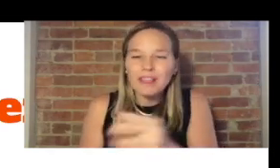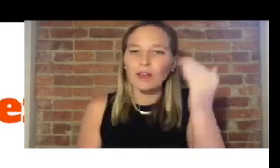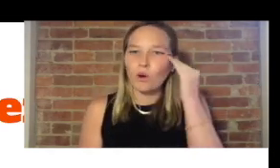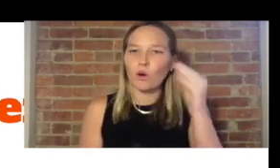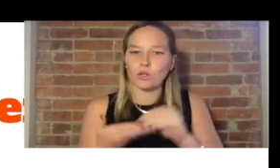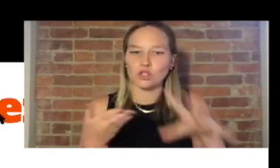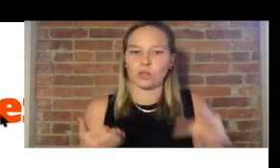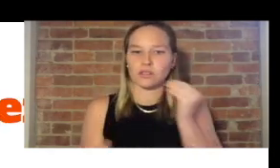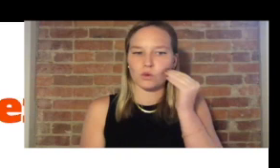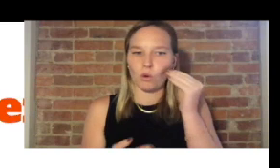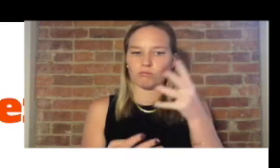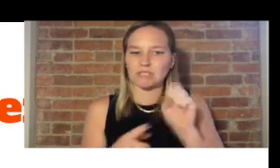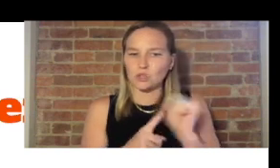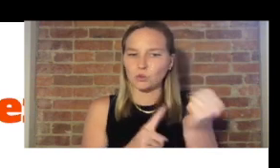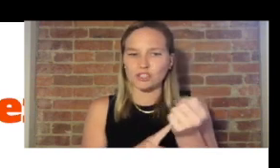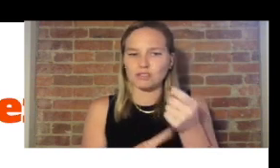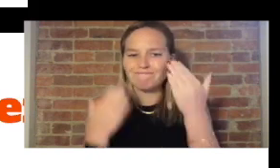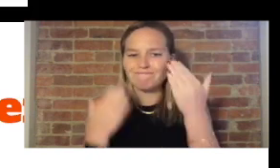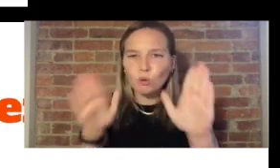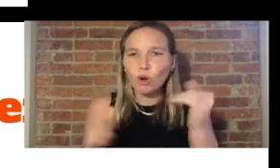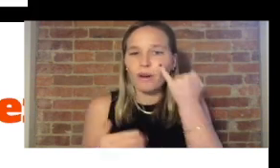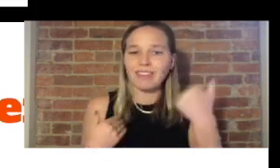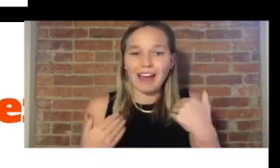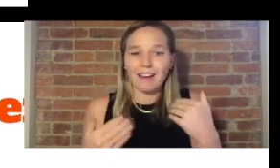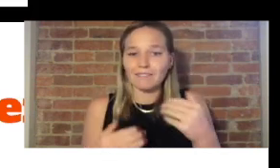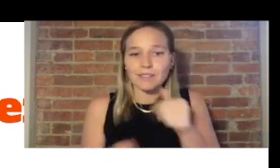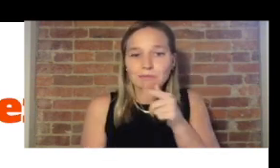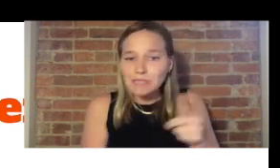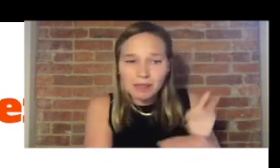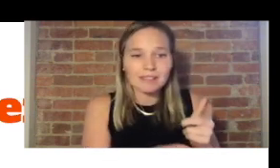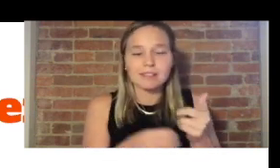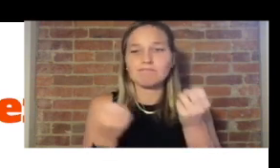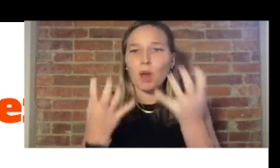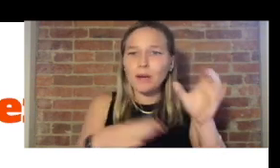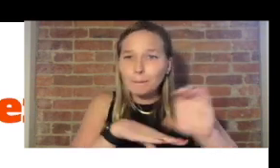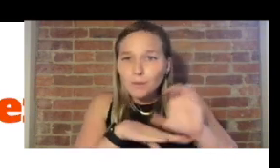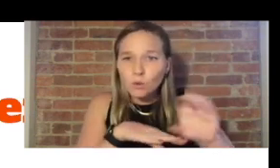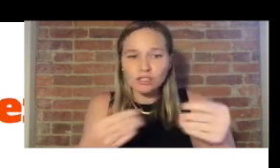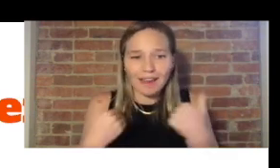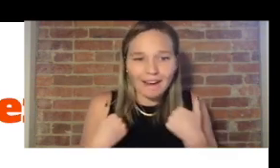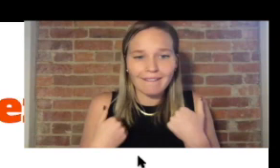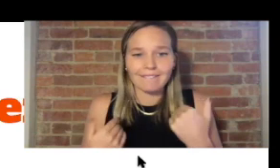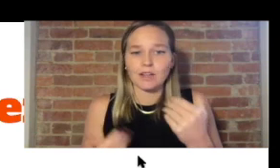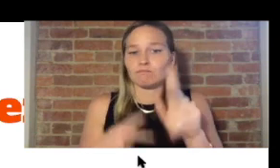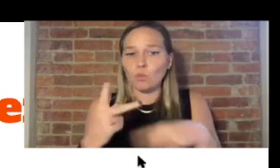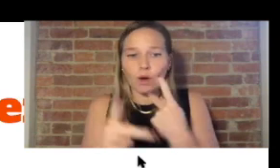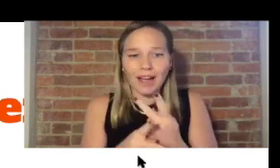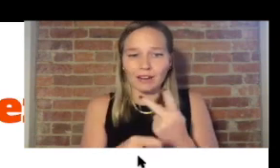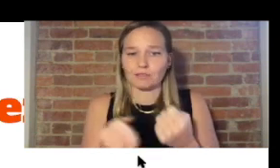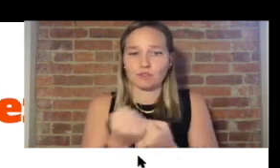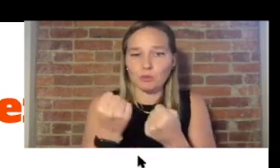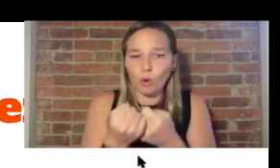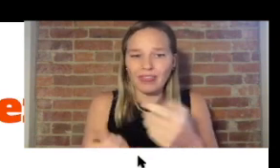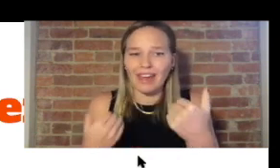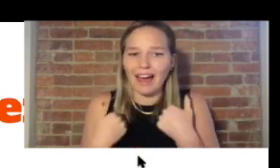Also, home environment. We never truly know a student's home situation. We don't know if they have siblings, how